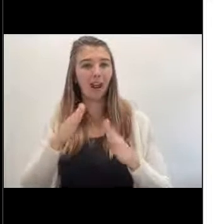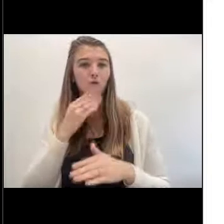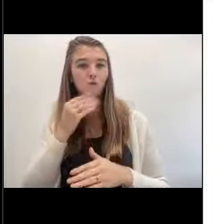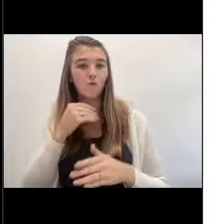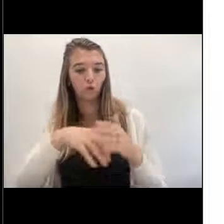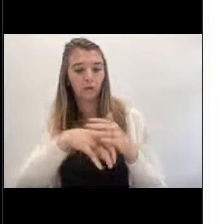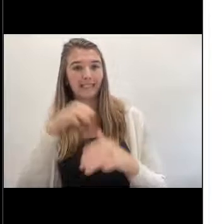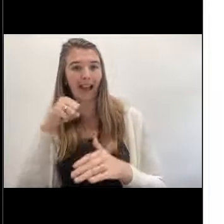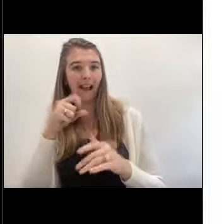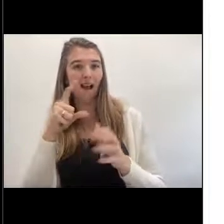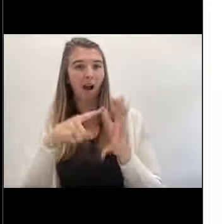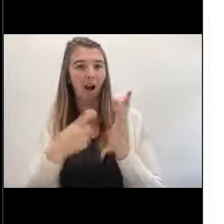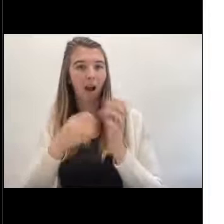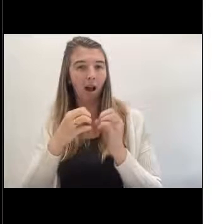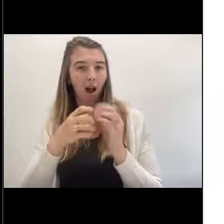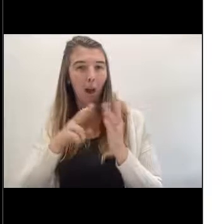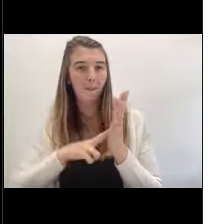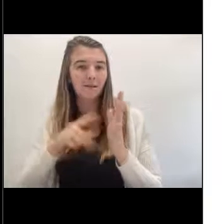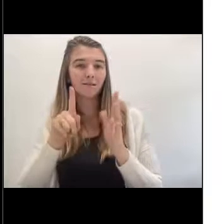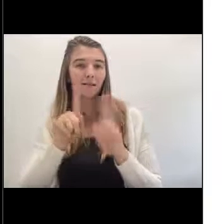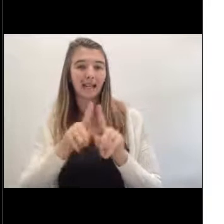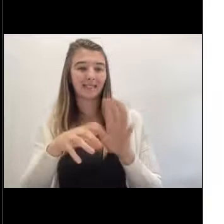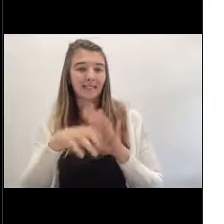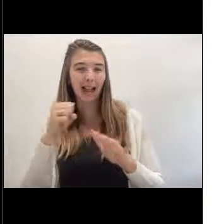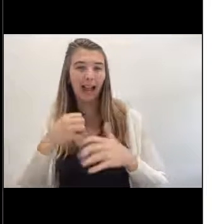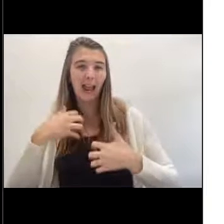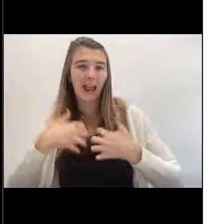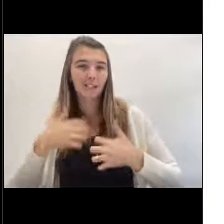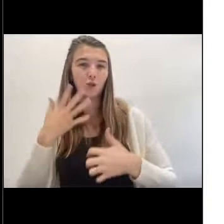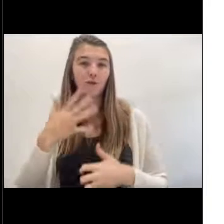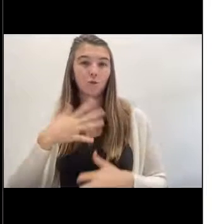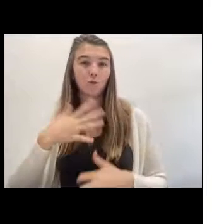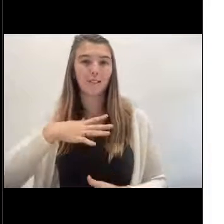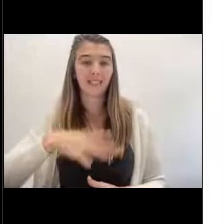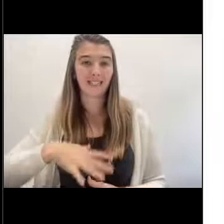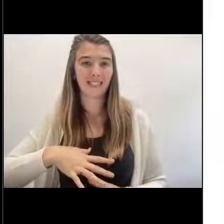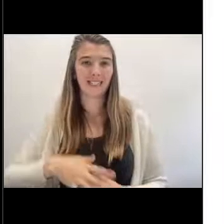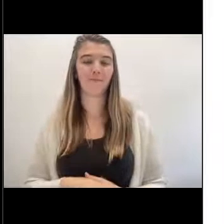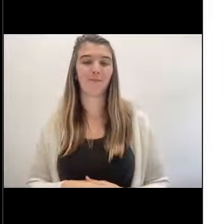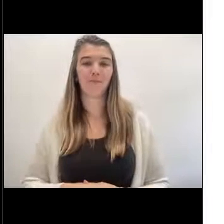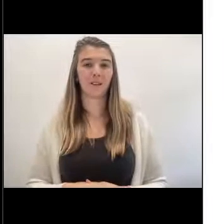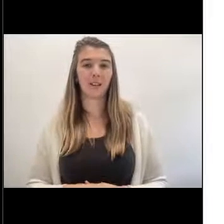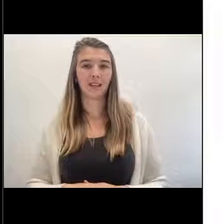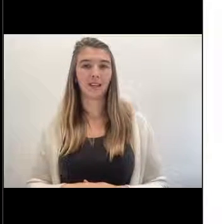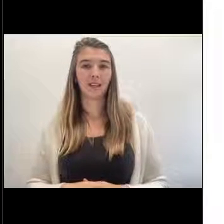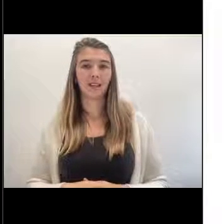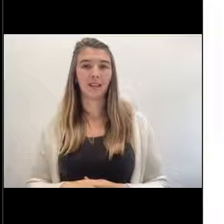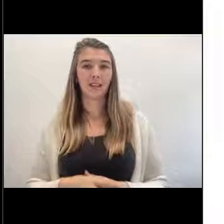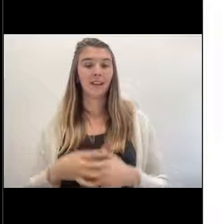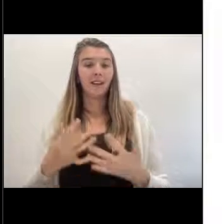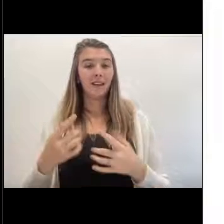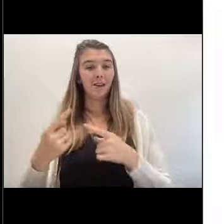they need it. So bacteria have the capacity to degrade these polymers. So going back to our